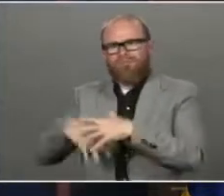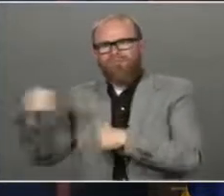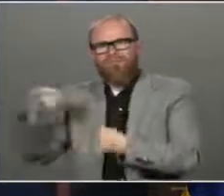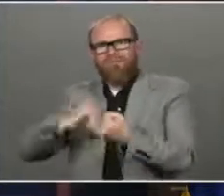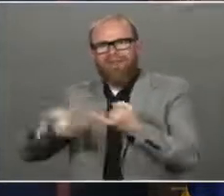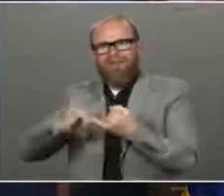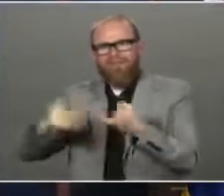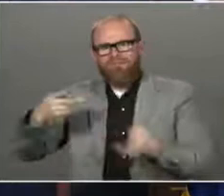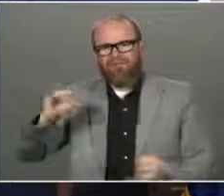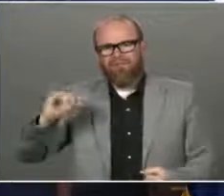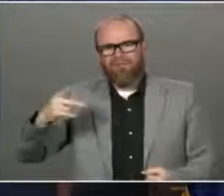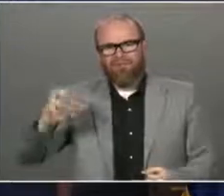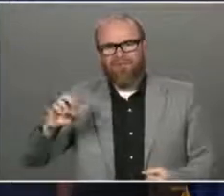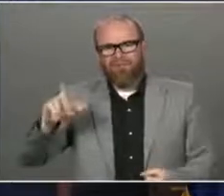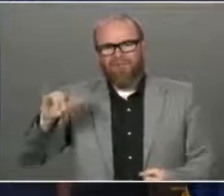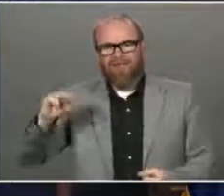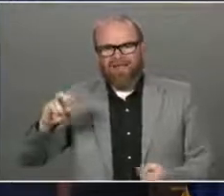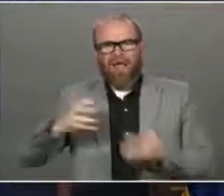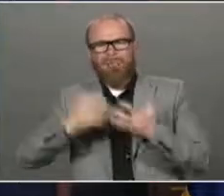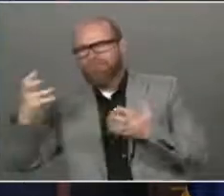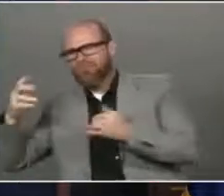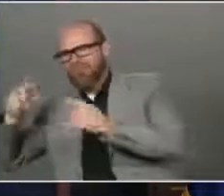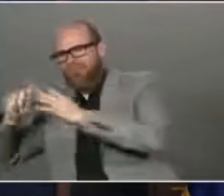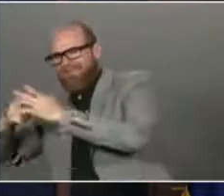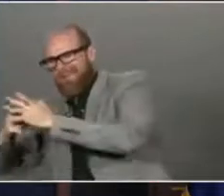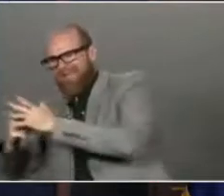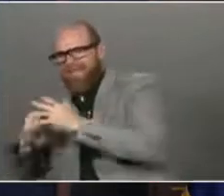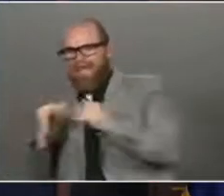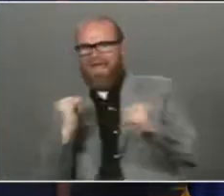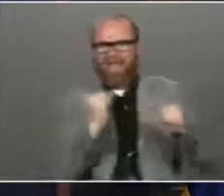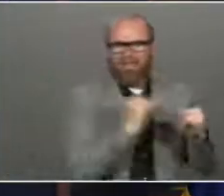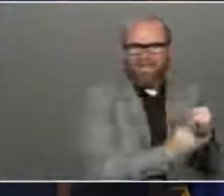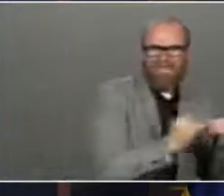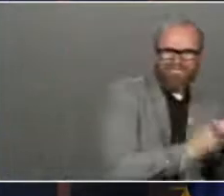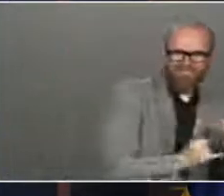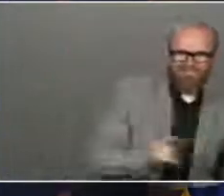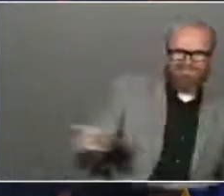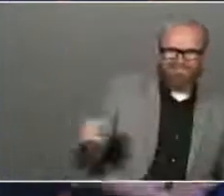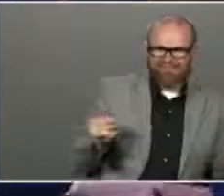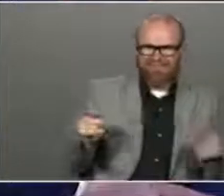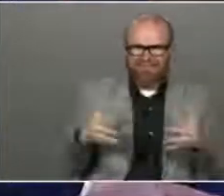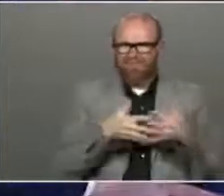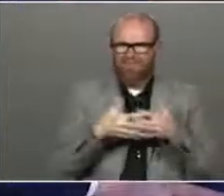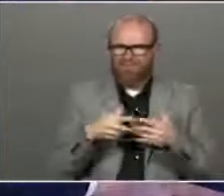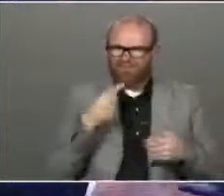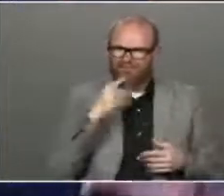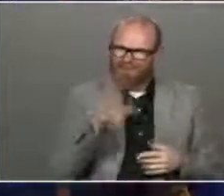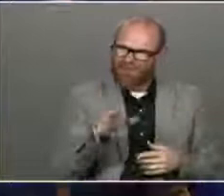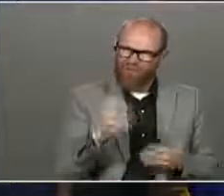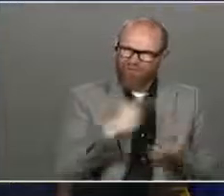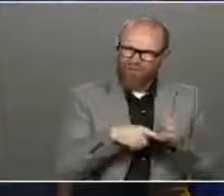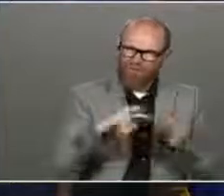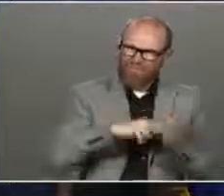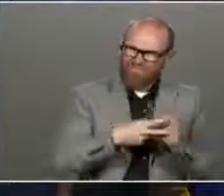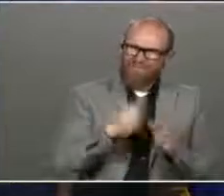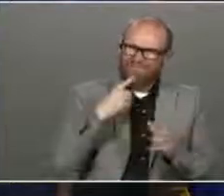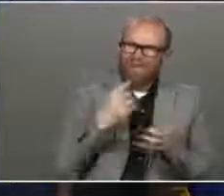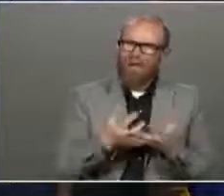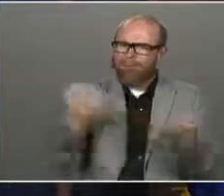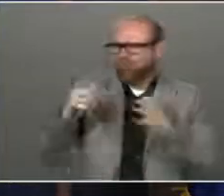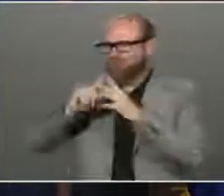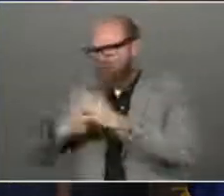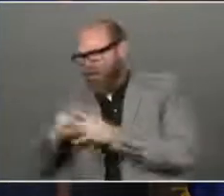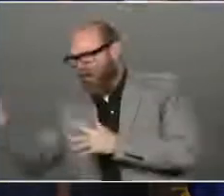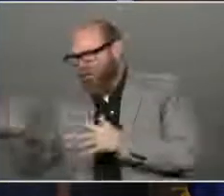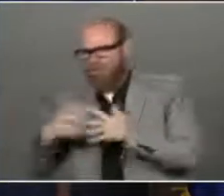pipeline? How much comes in at the beginning and how much comes in at the end? And the Americans said, what are you talking about? They said, well, no, how much you put in and how much